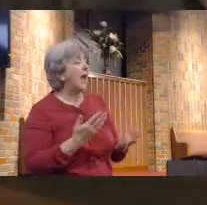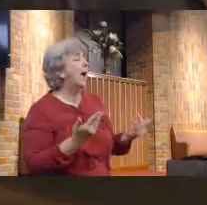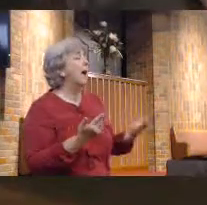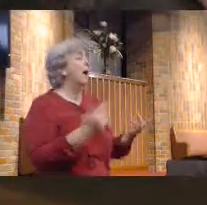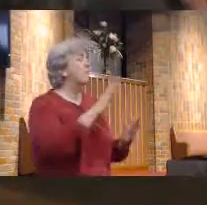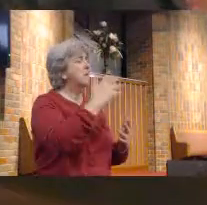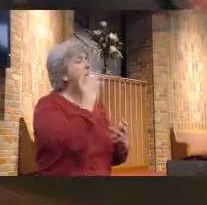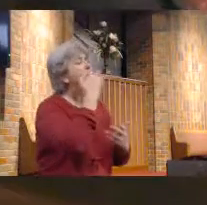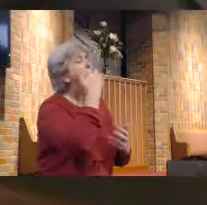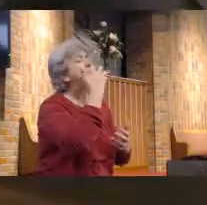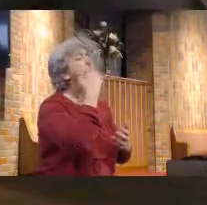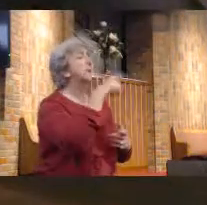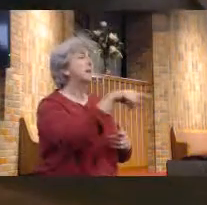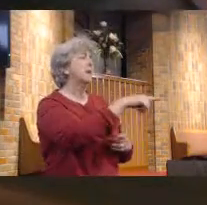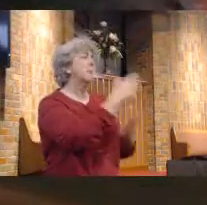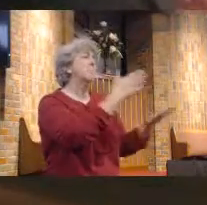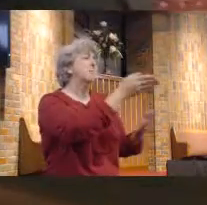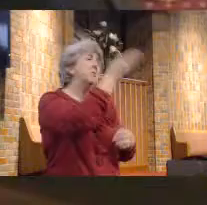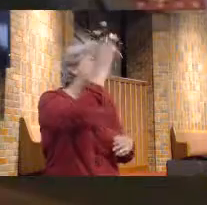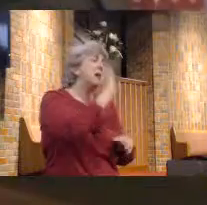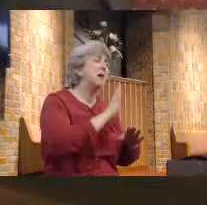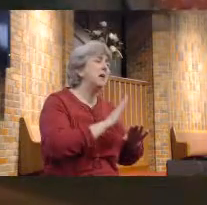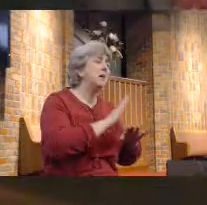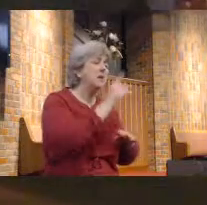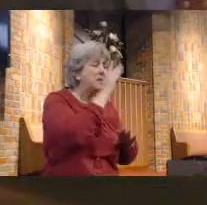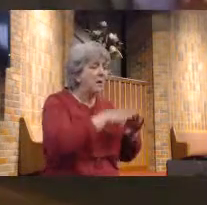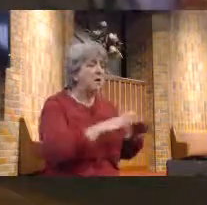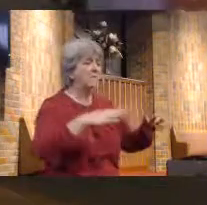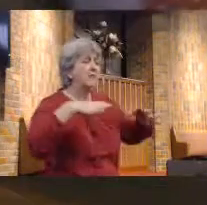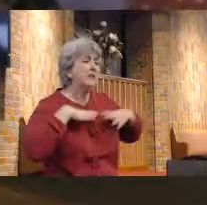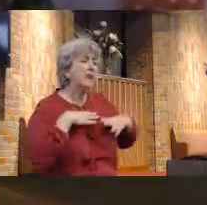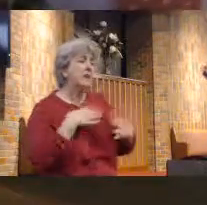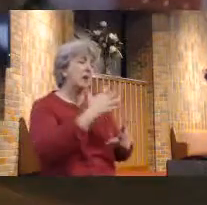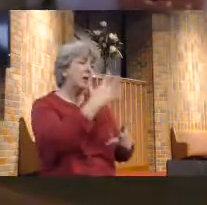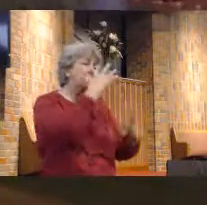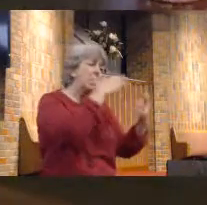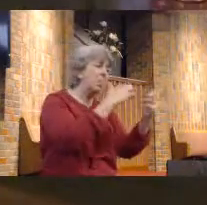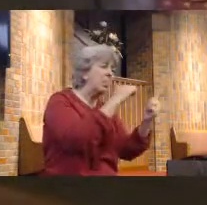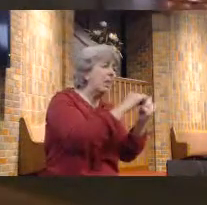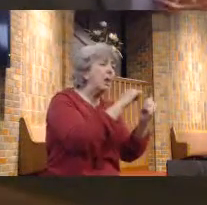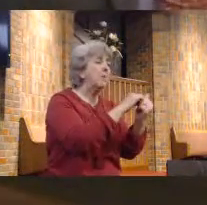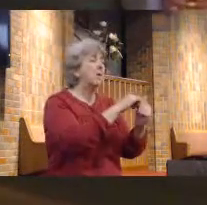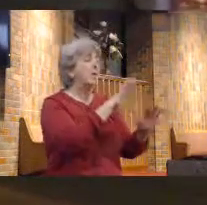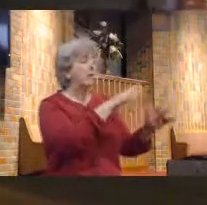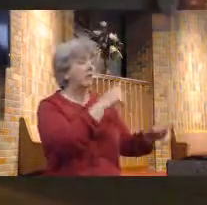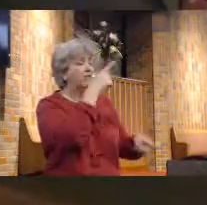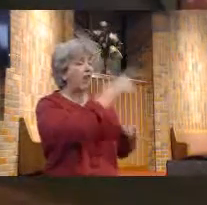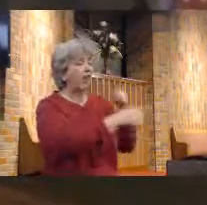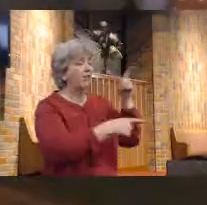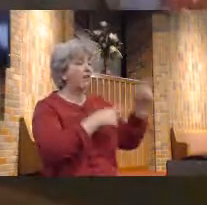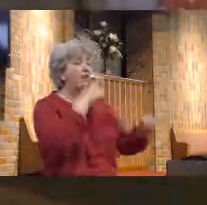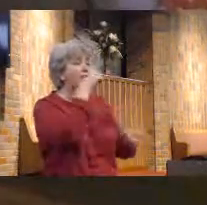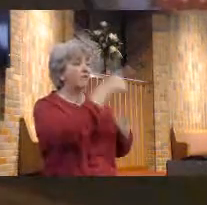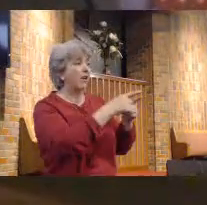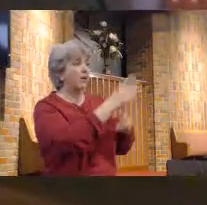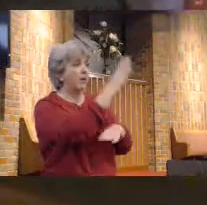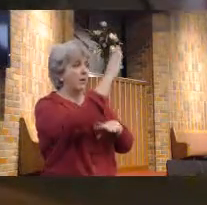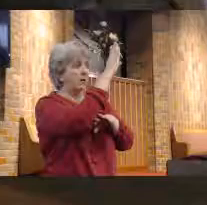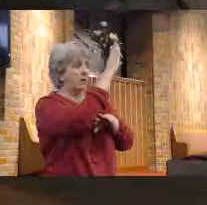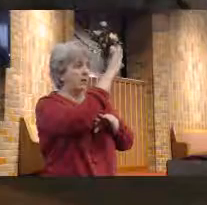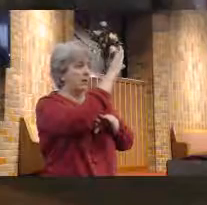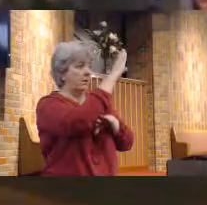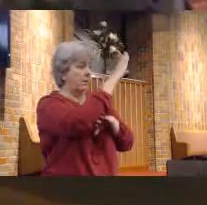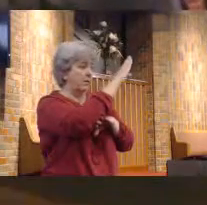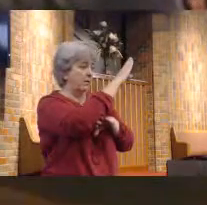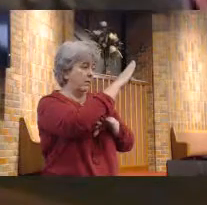louder. Maybe your God's on vacation. Maybe he's asleep. Maybe he's busy doing all kinds of things. And so it goes like that all day long.